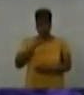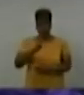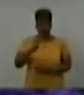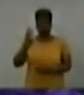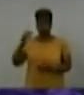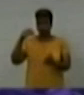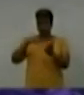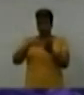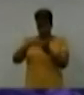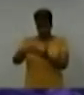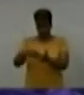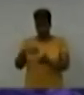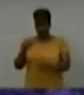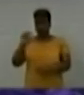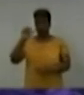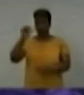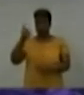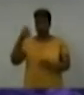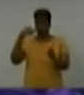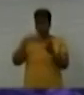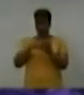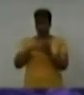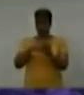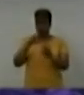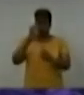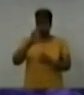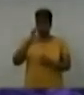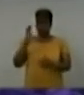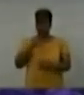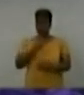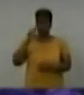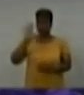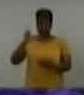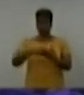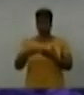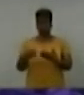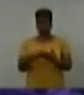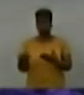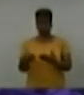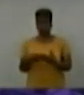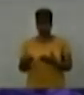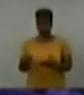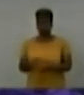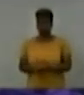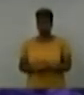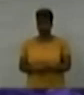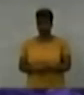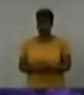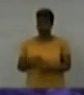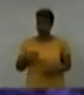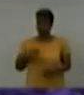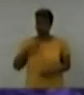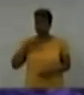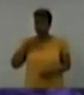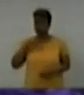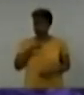,010,705, and Mr. Speaker, say $1,000,000.